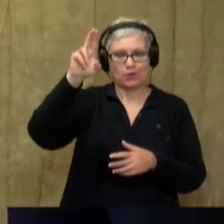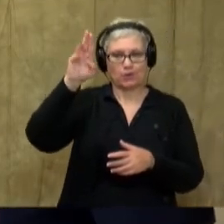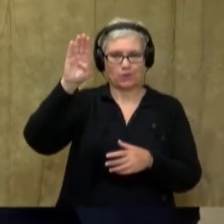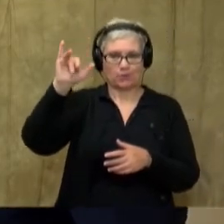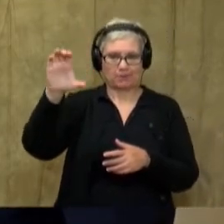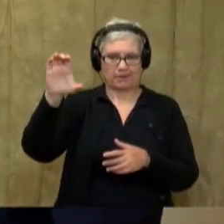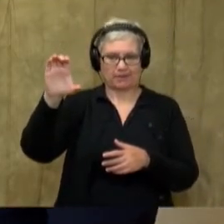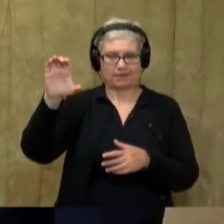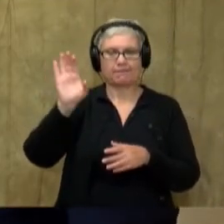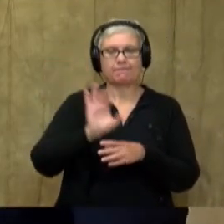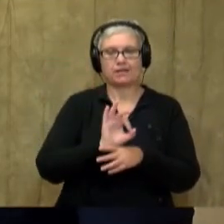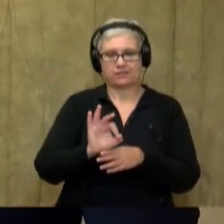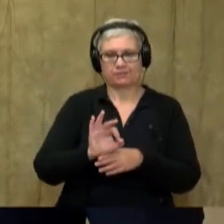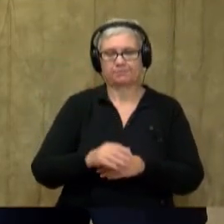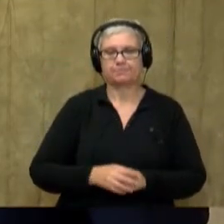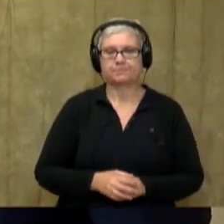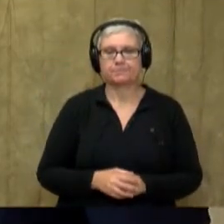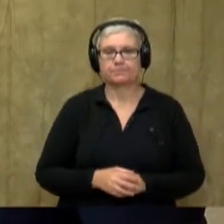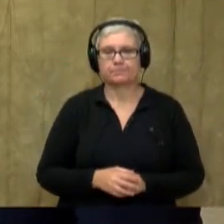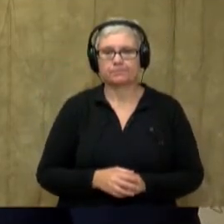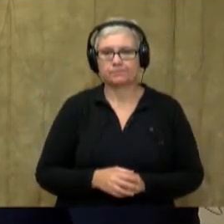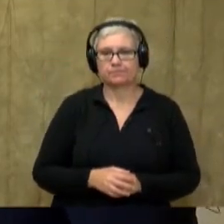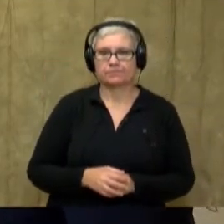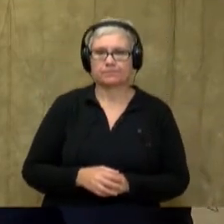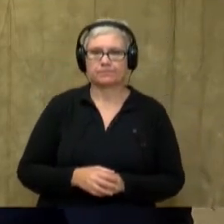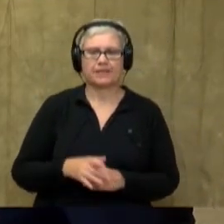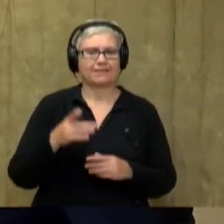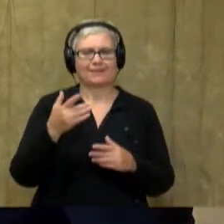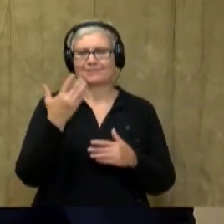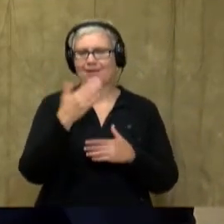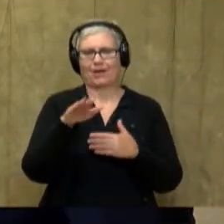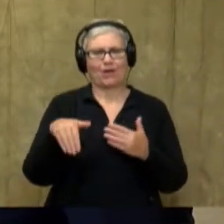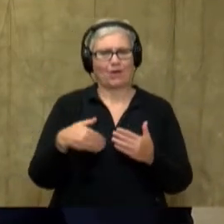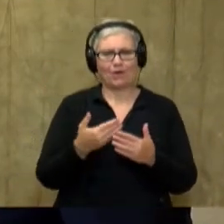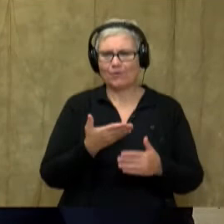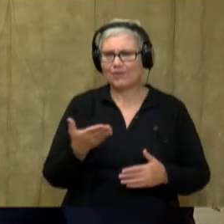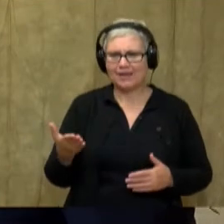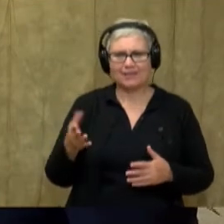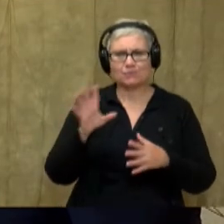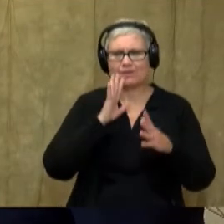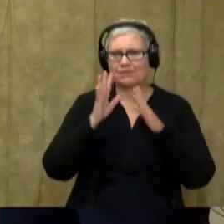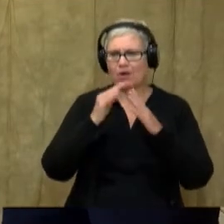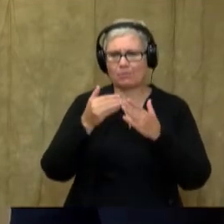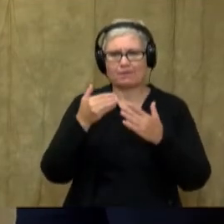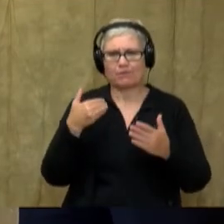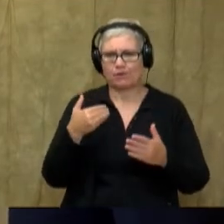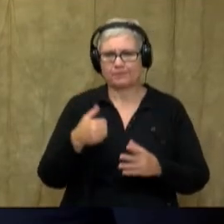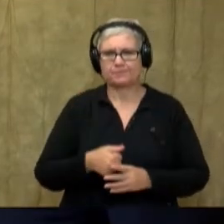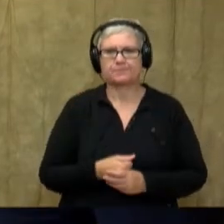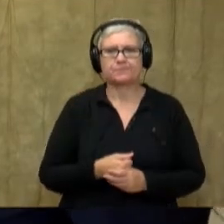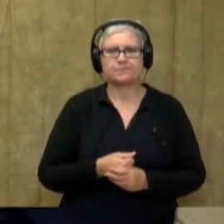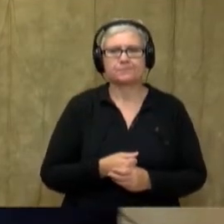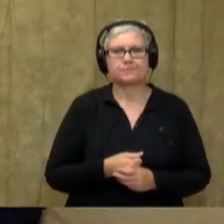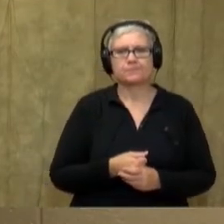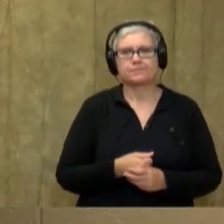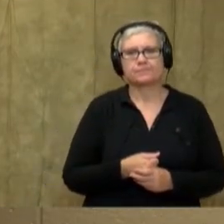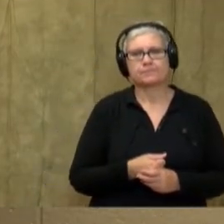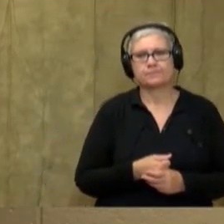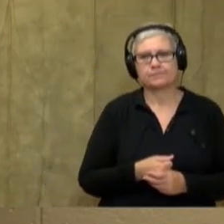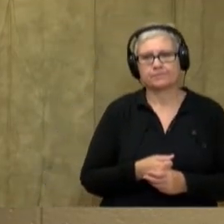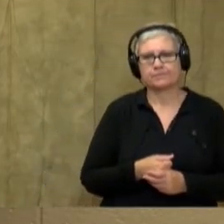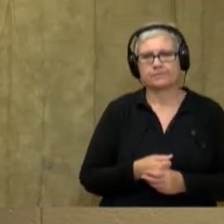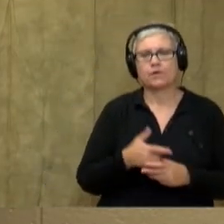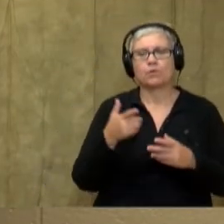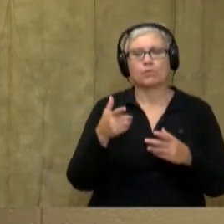again, these are all algebraic perspectives, the stuff that we've talked about before. To make sense of the geometric perspective, we have to make sense of the